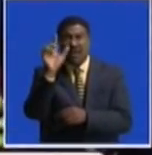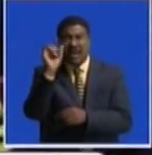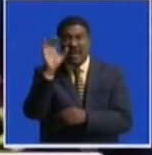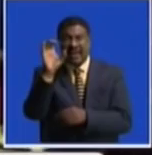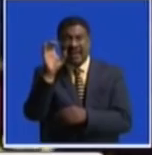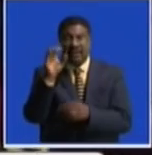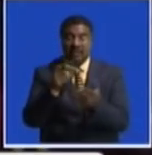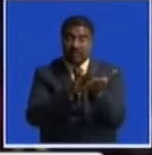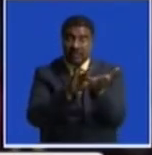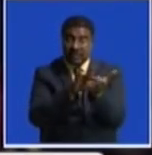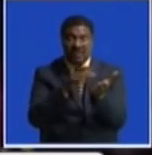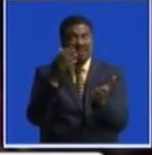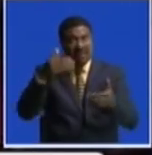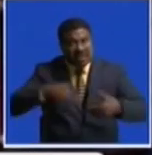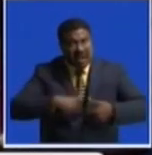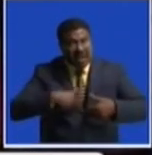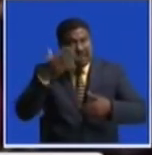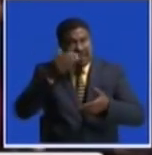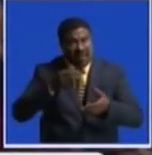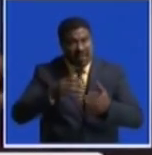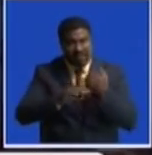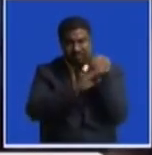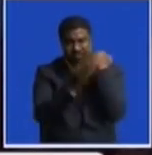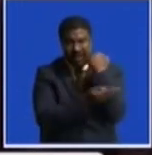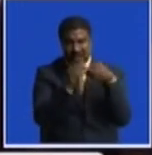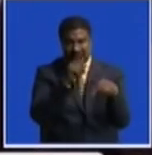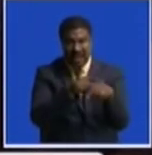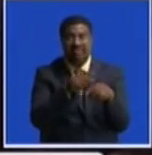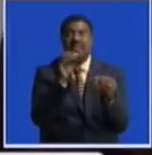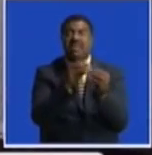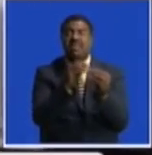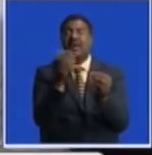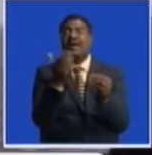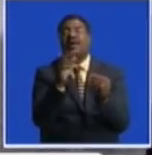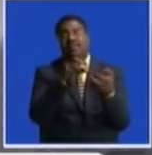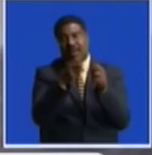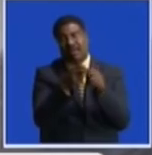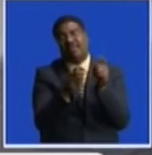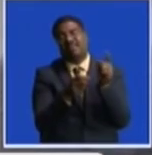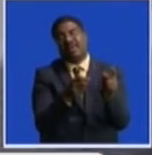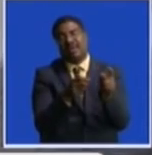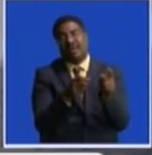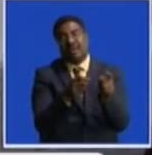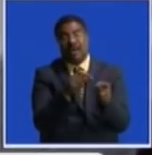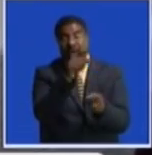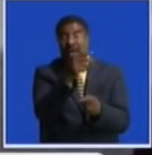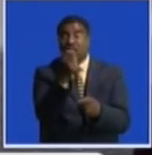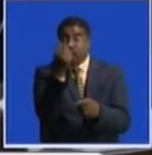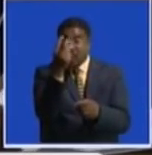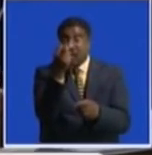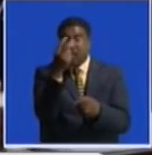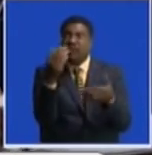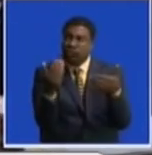mothers. Neurosurgeon Senior Medical Superintendent Kachinga Sichizia states that about 12 new